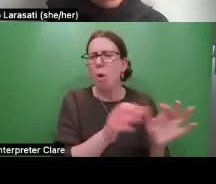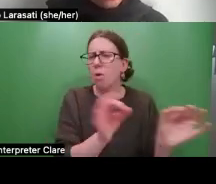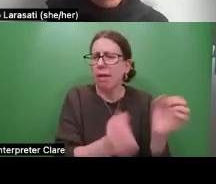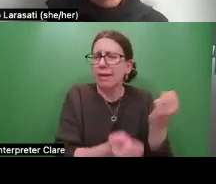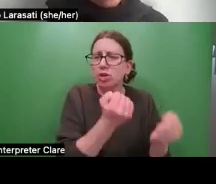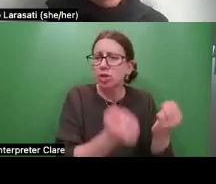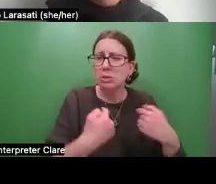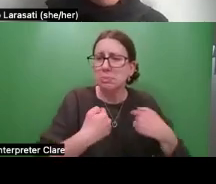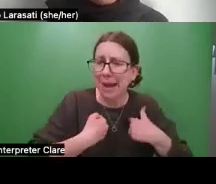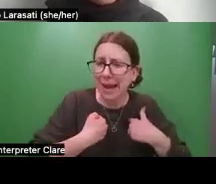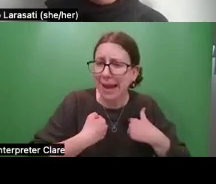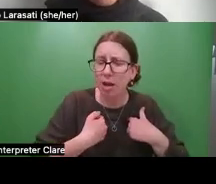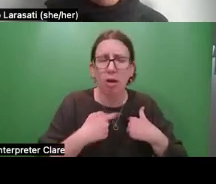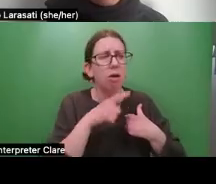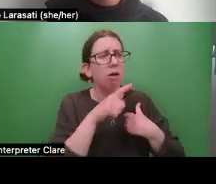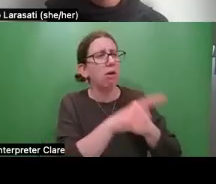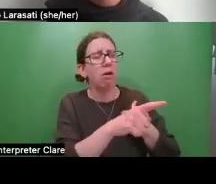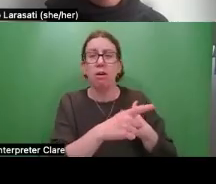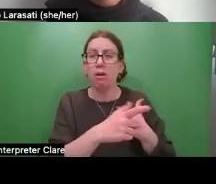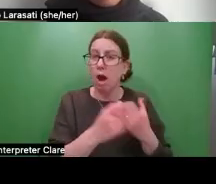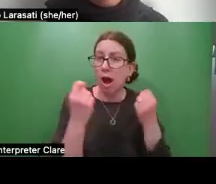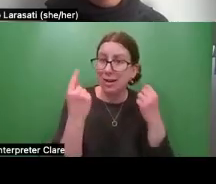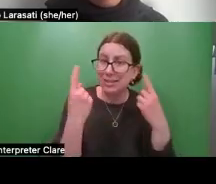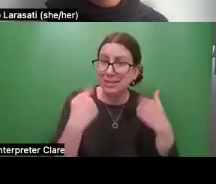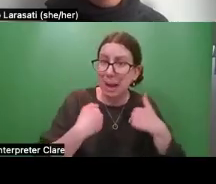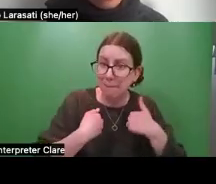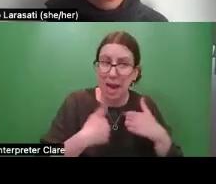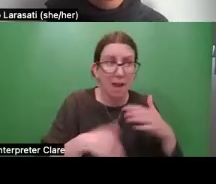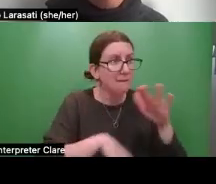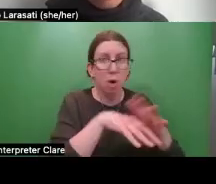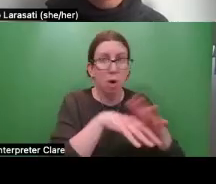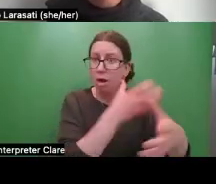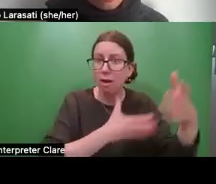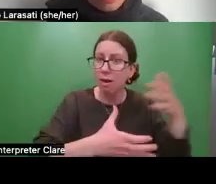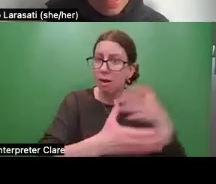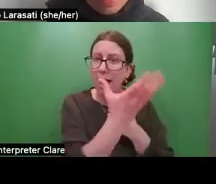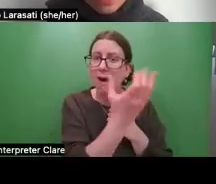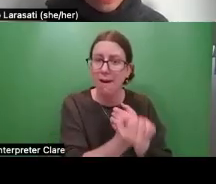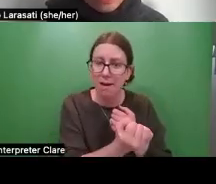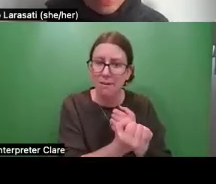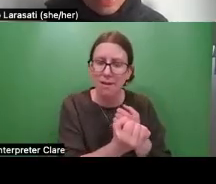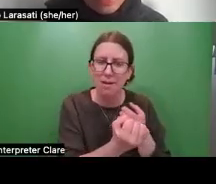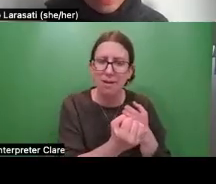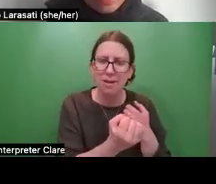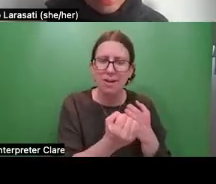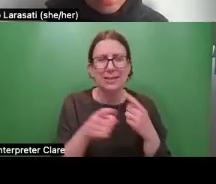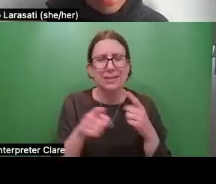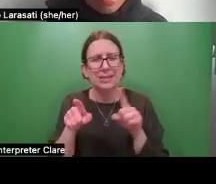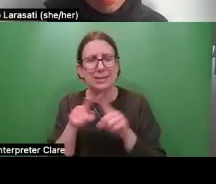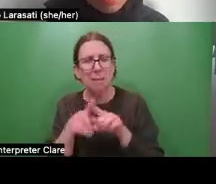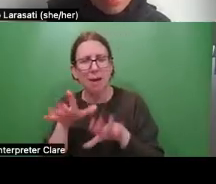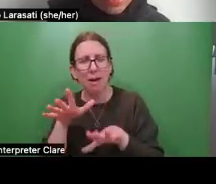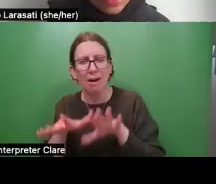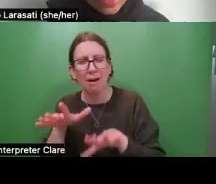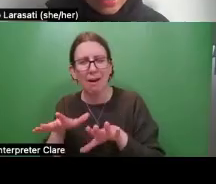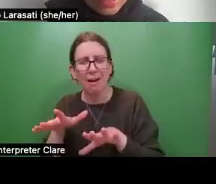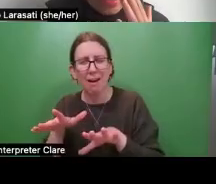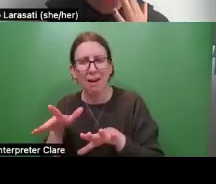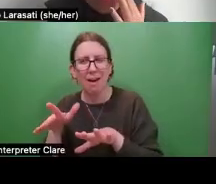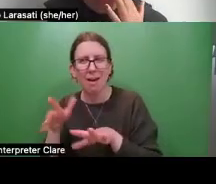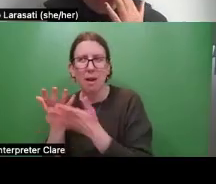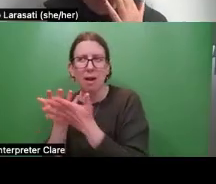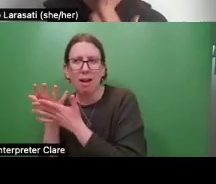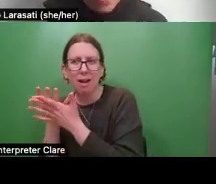understands. It's just like when we whisper our sins to the